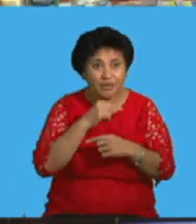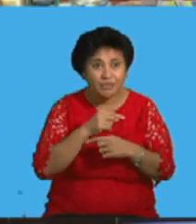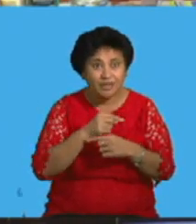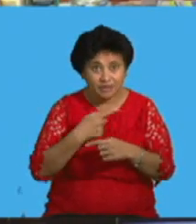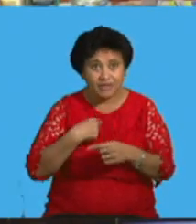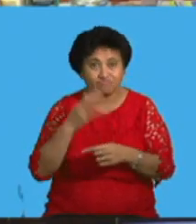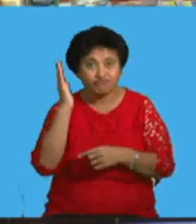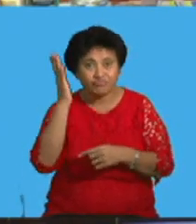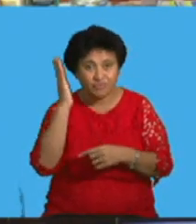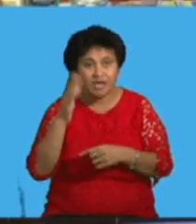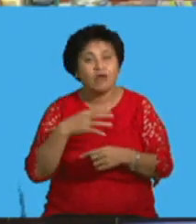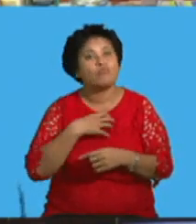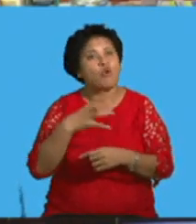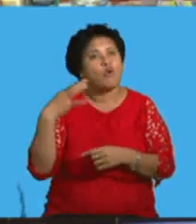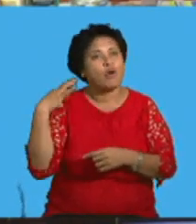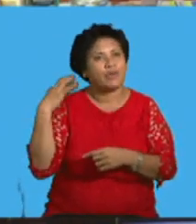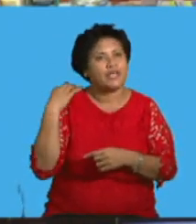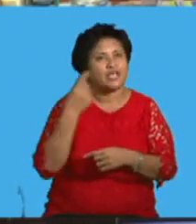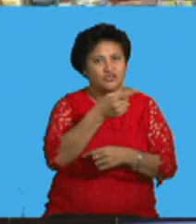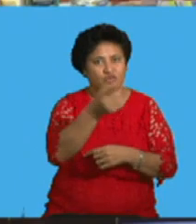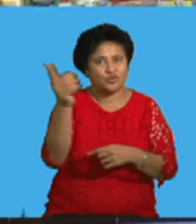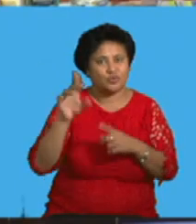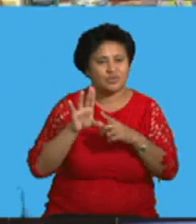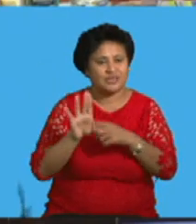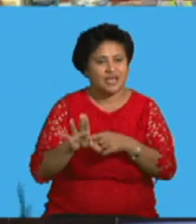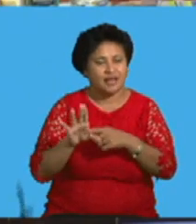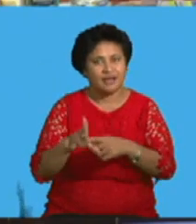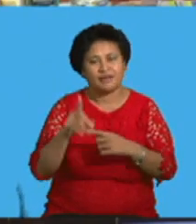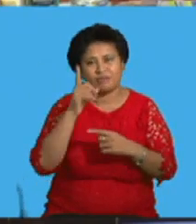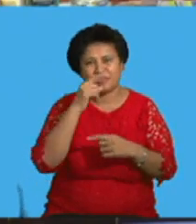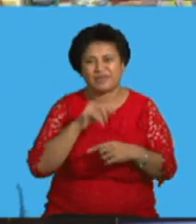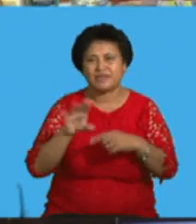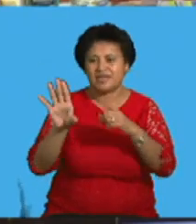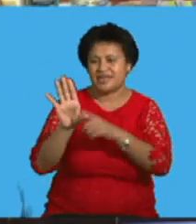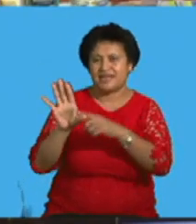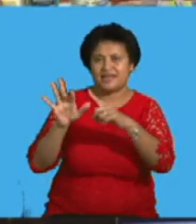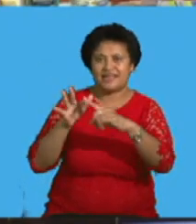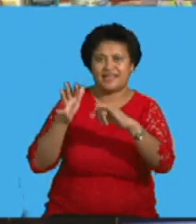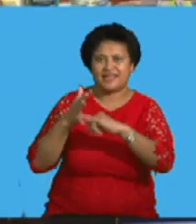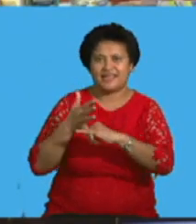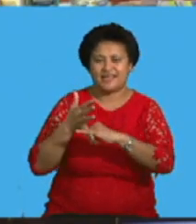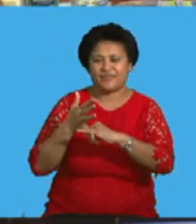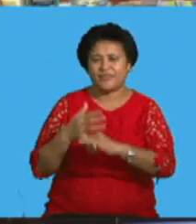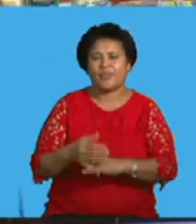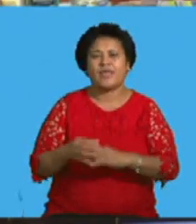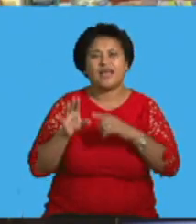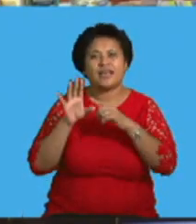more application from you. YES has received overwhelming